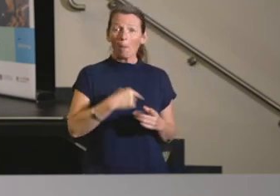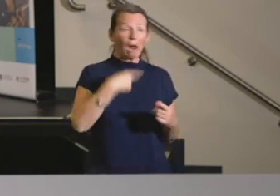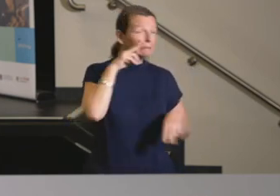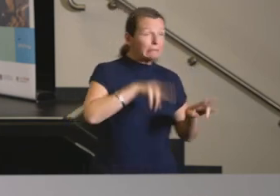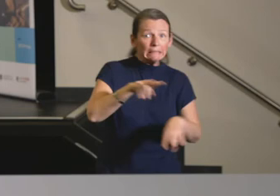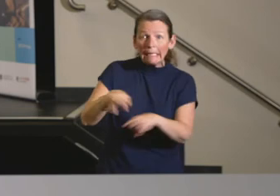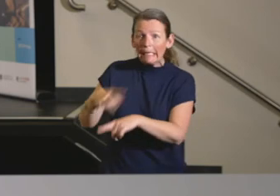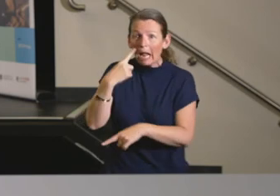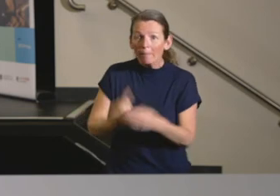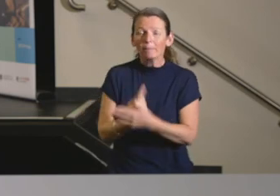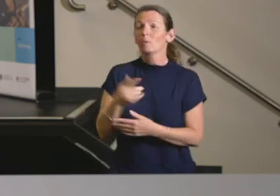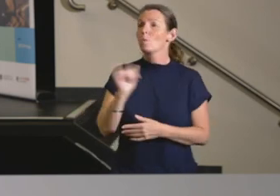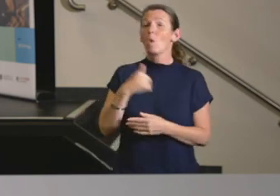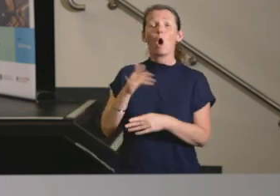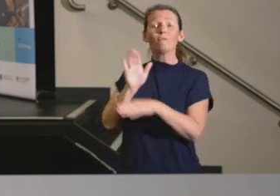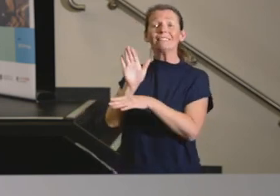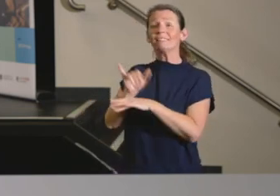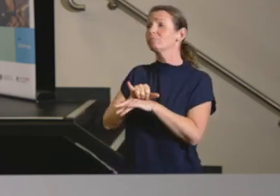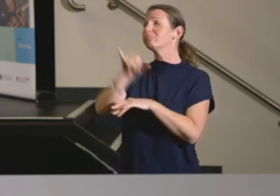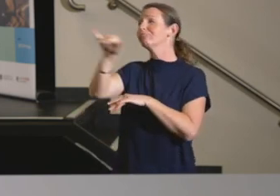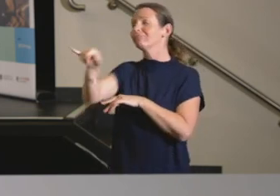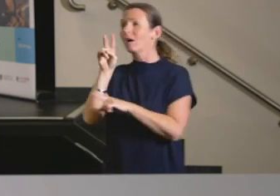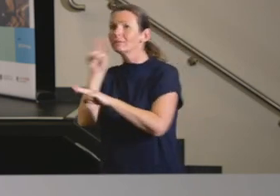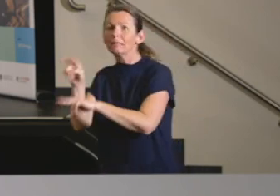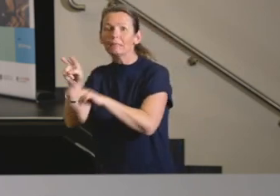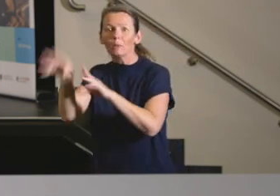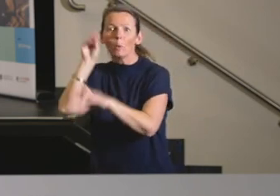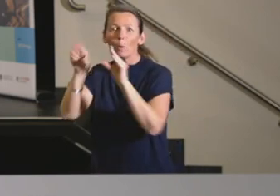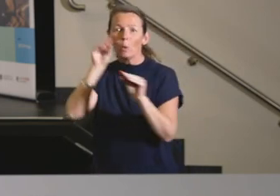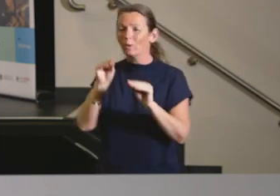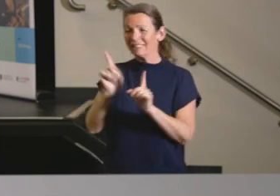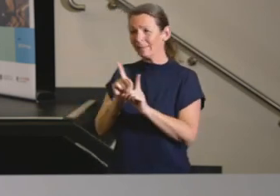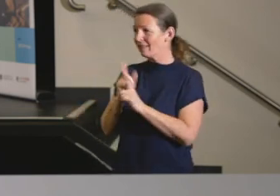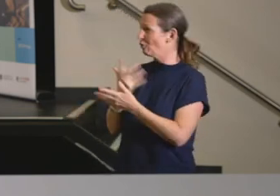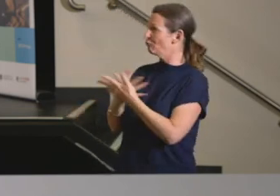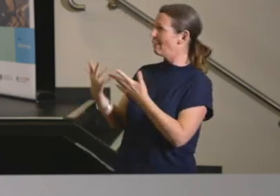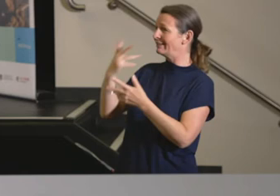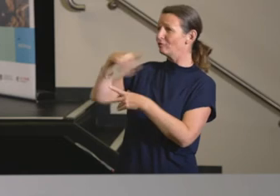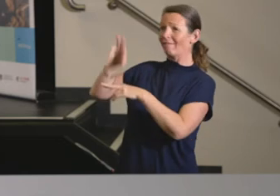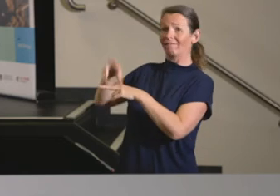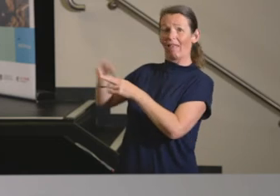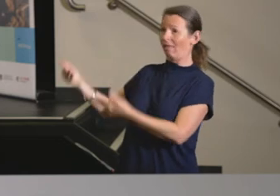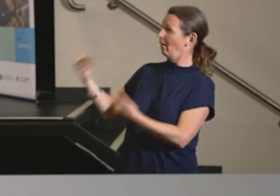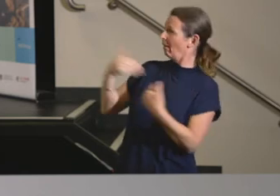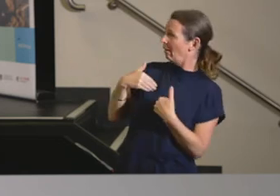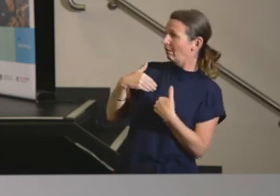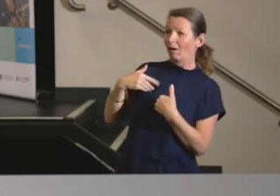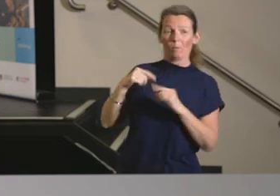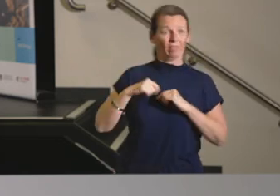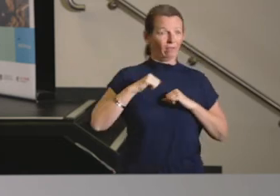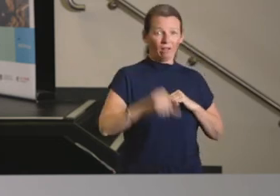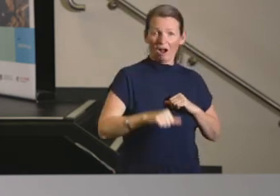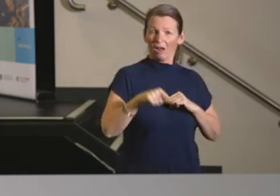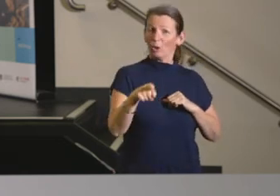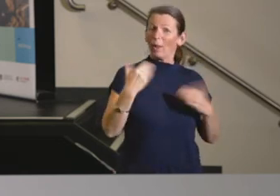travel. It's like from your great-grandfather to you, what you had seen, the people you had